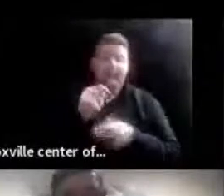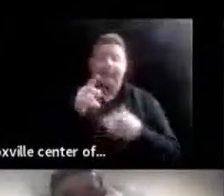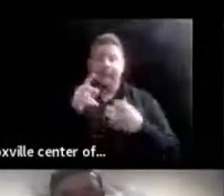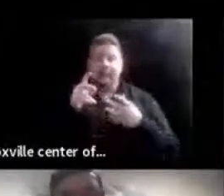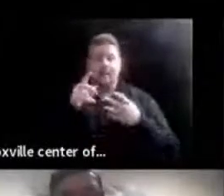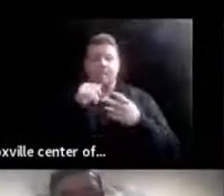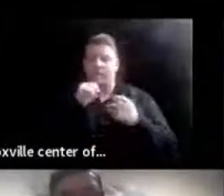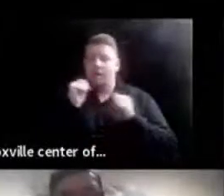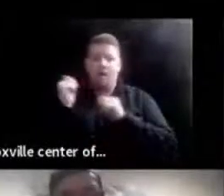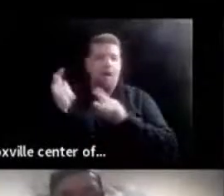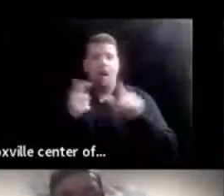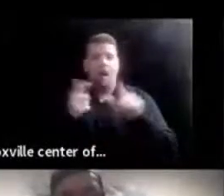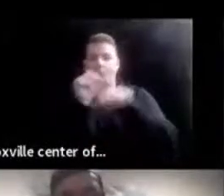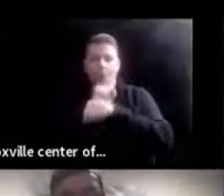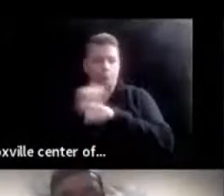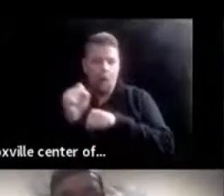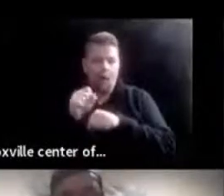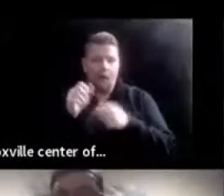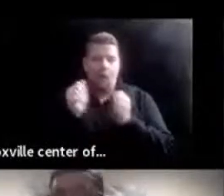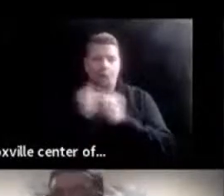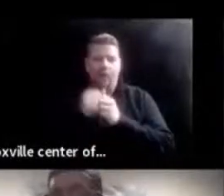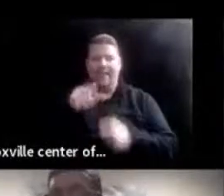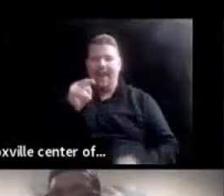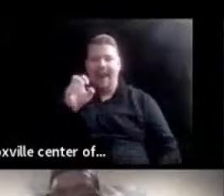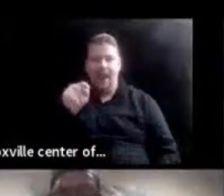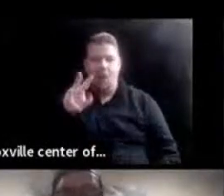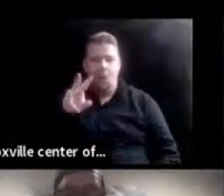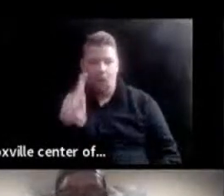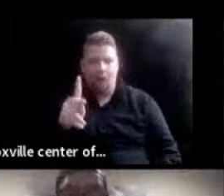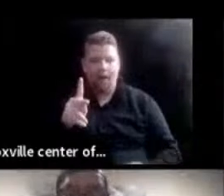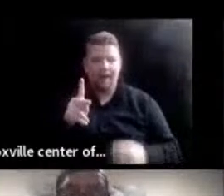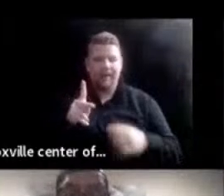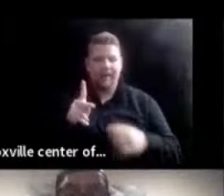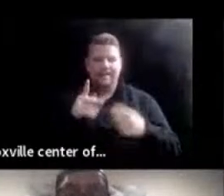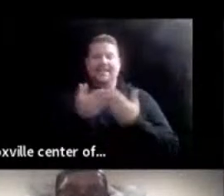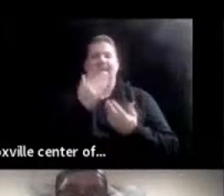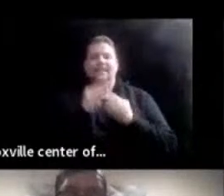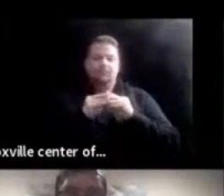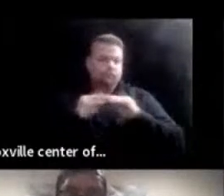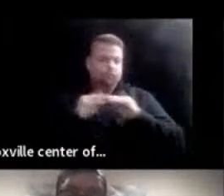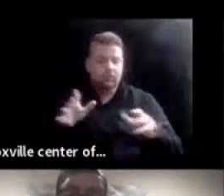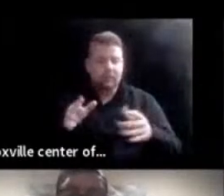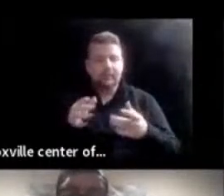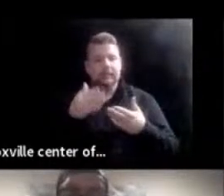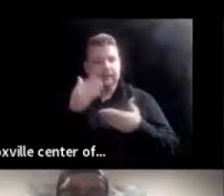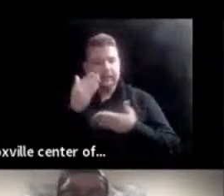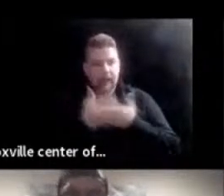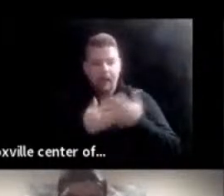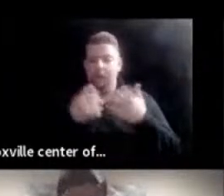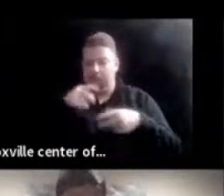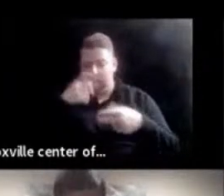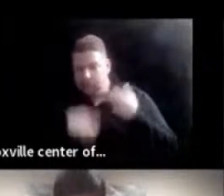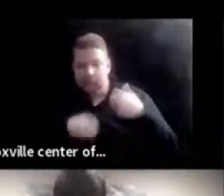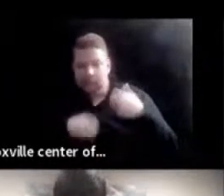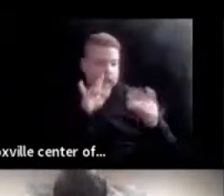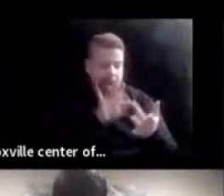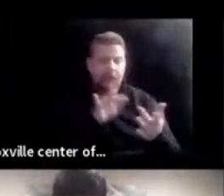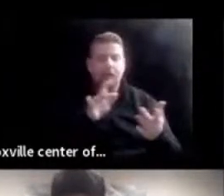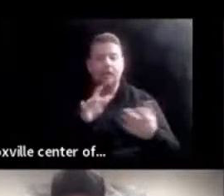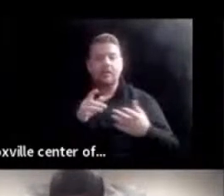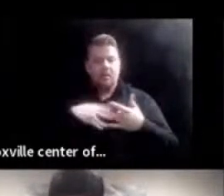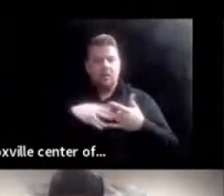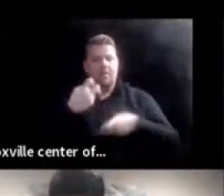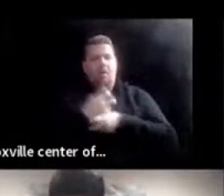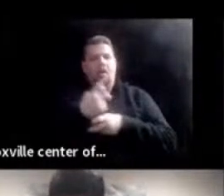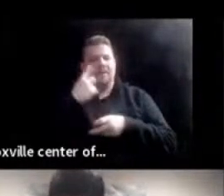But not all of them are in a network that's easy for us to get information out to. So we've been talking about how to get this